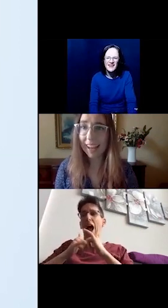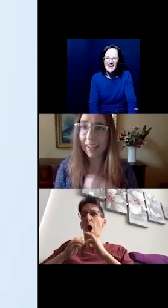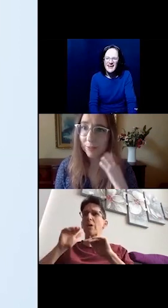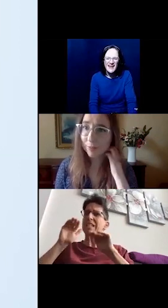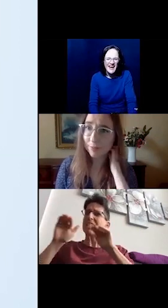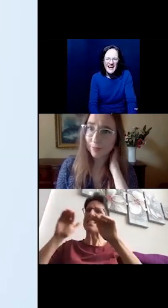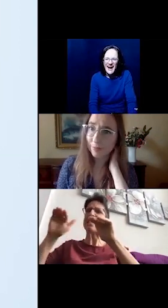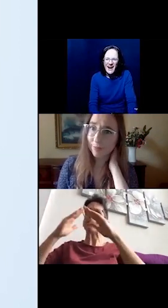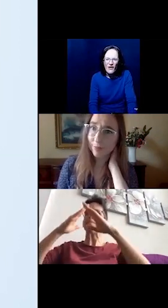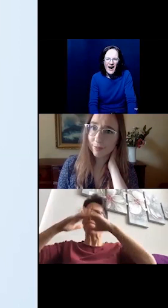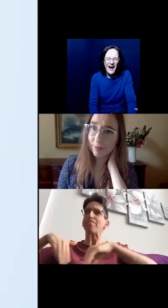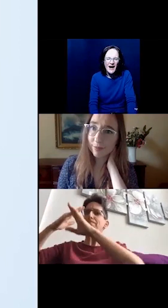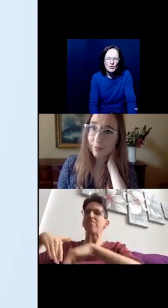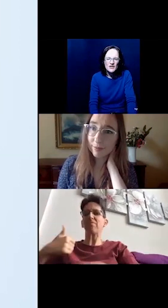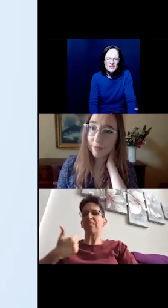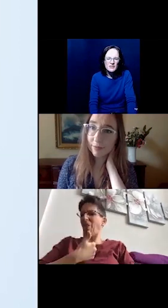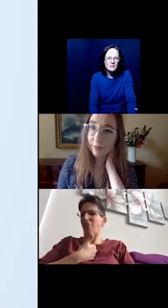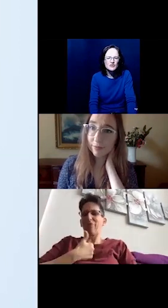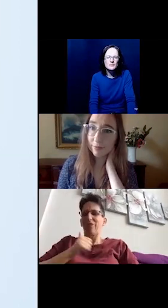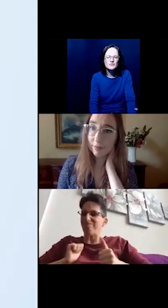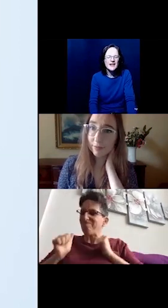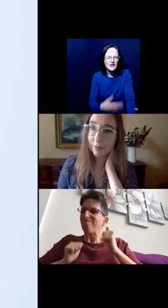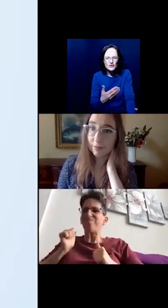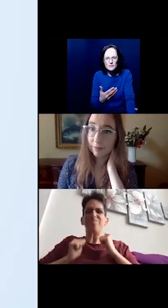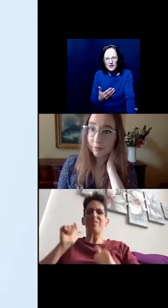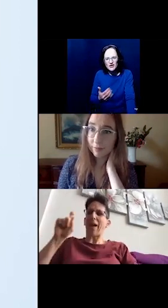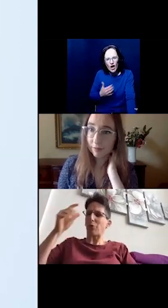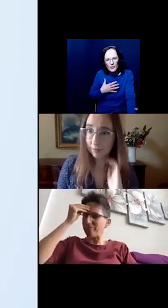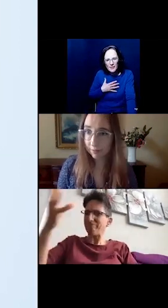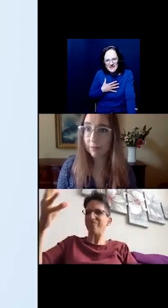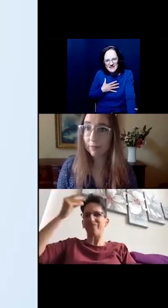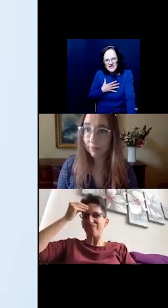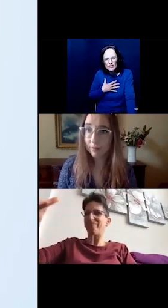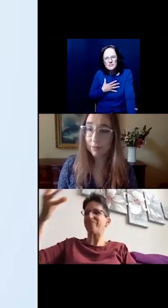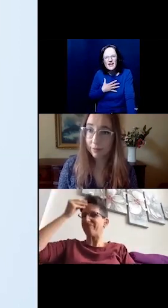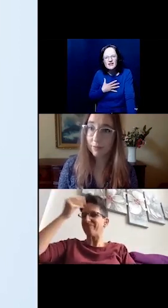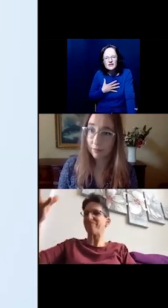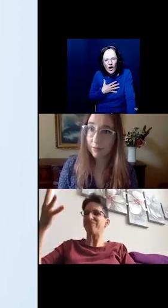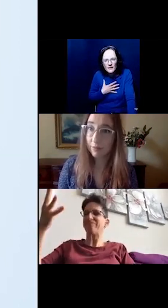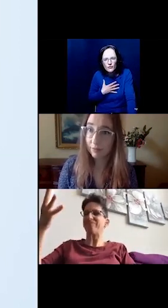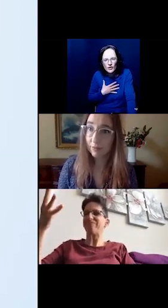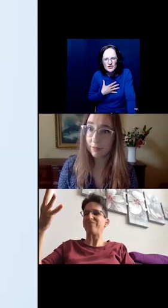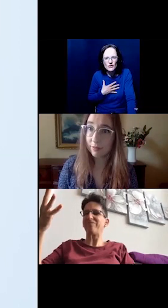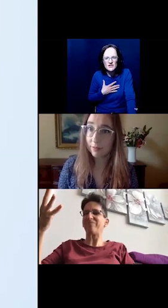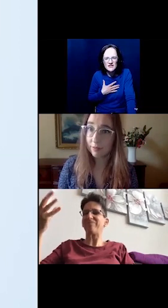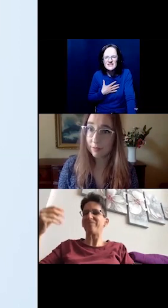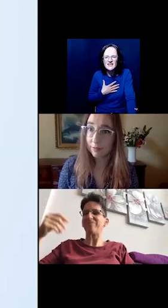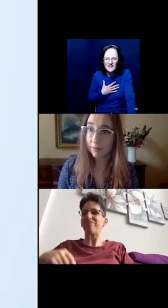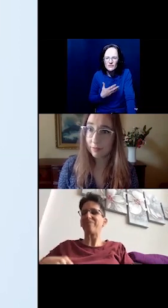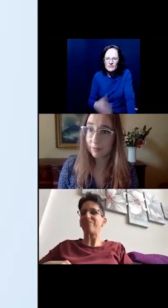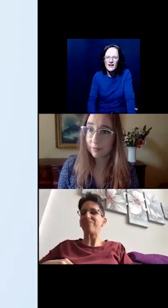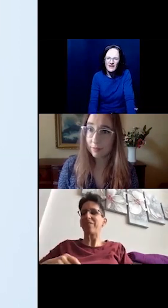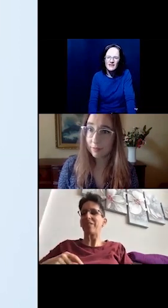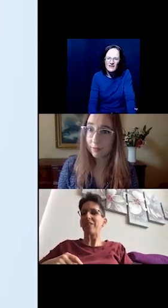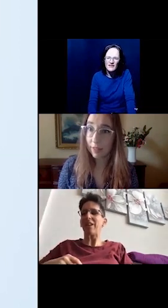Yeah. And how I'm going to be able to knock down those barriers all by myself, it's going to be a lot of work. So I'm just thinking